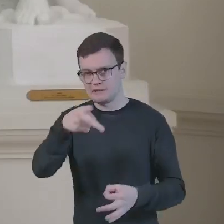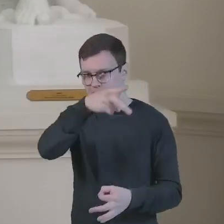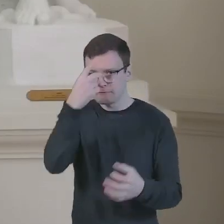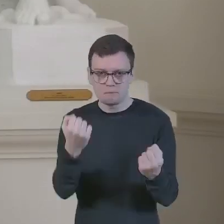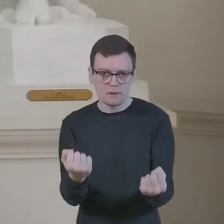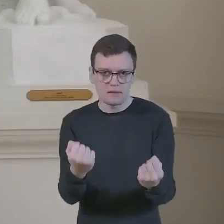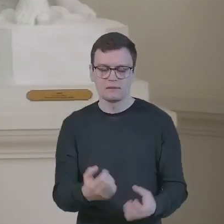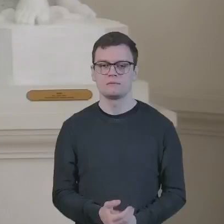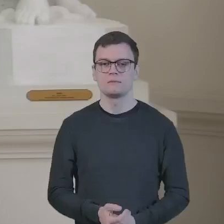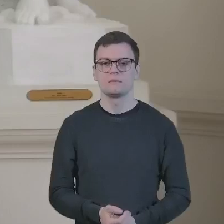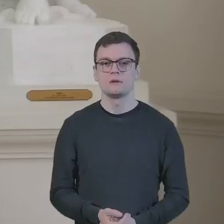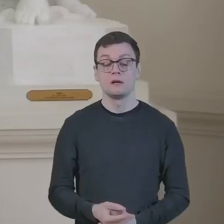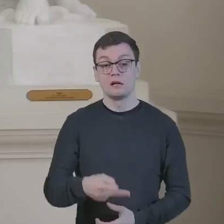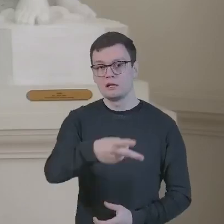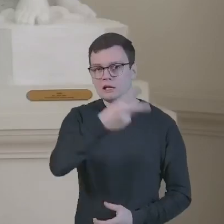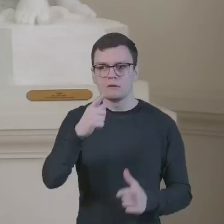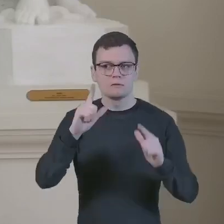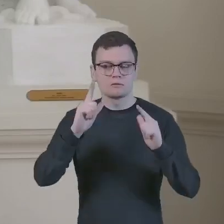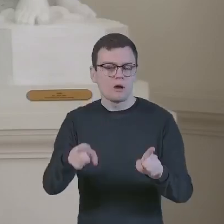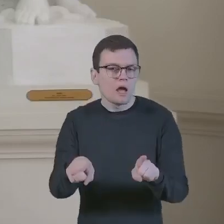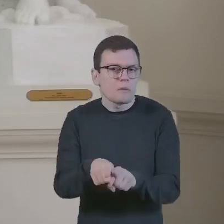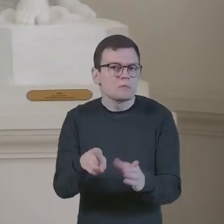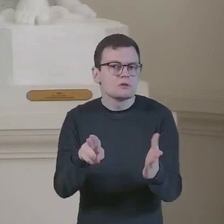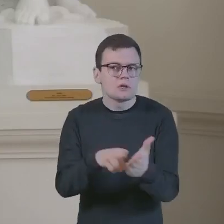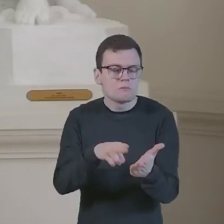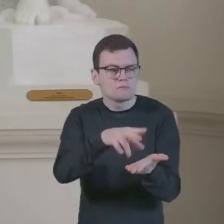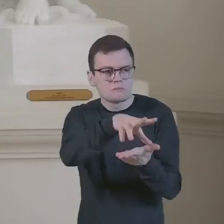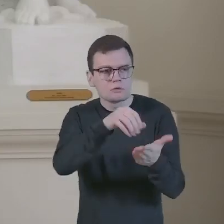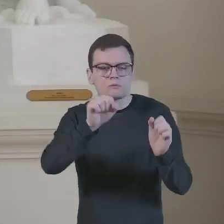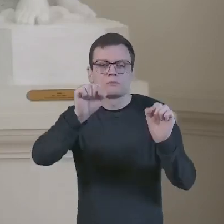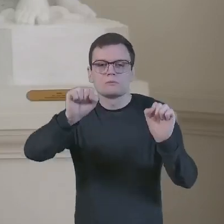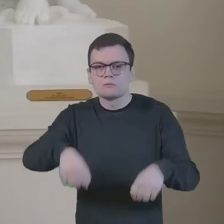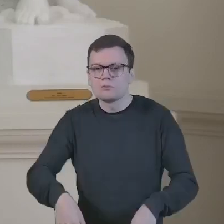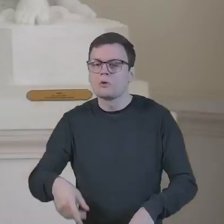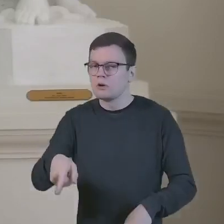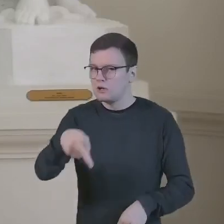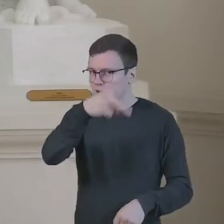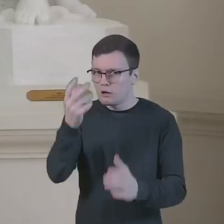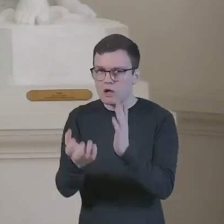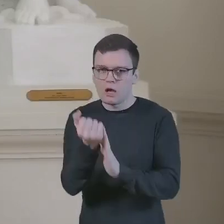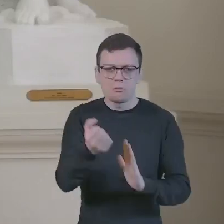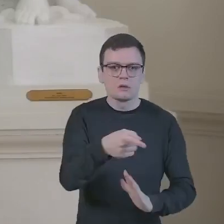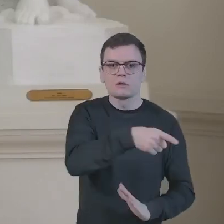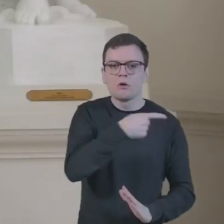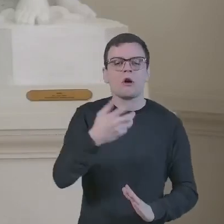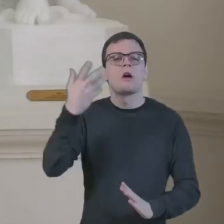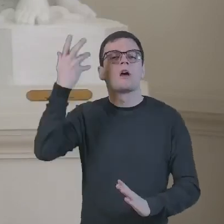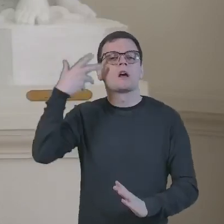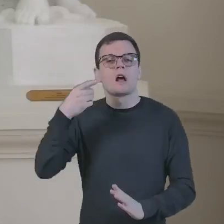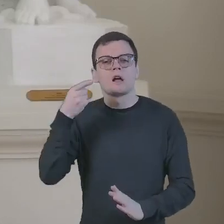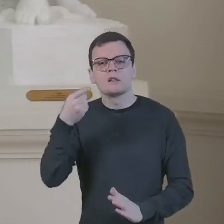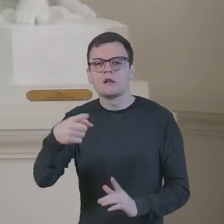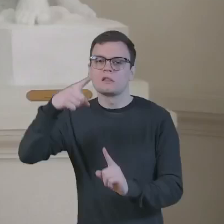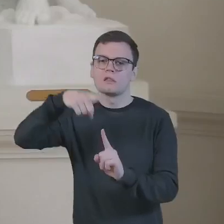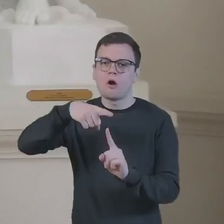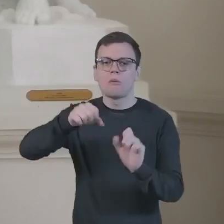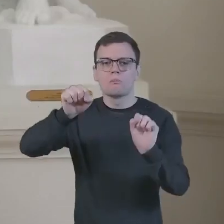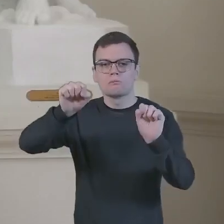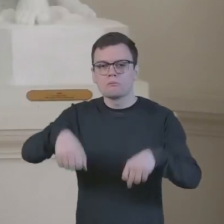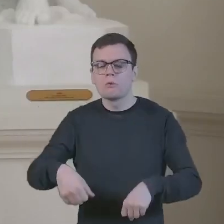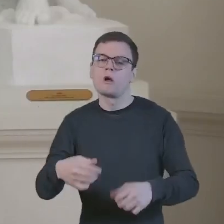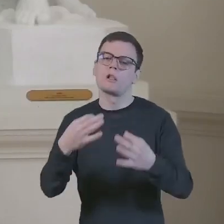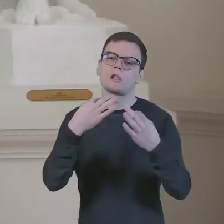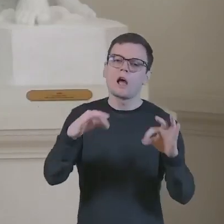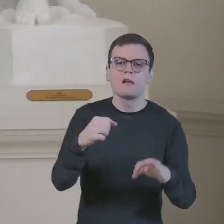of everything that can be achieved when a nation is granted its rightful path of freedom, independence, and